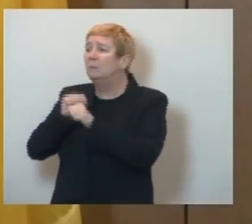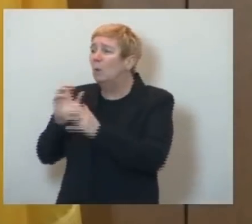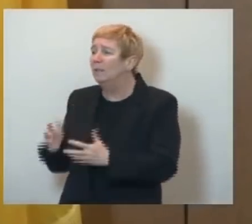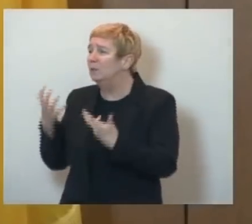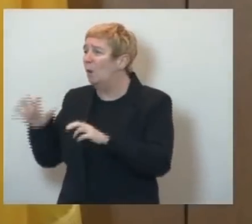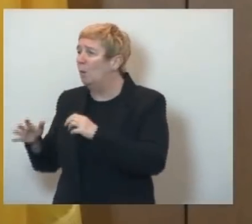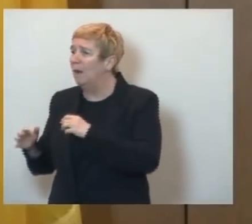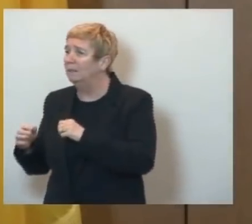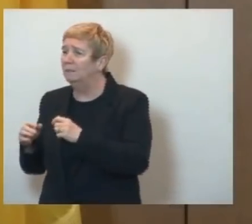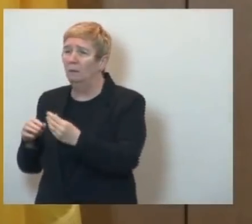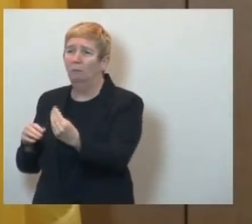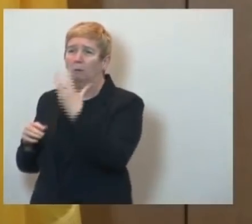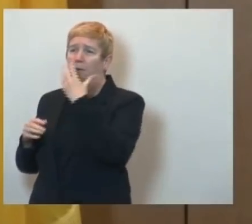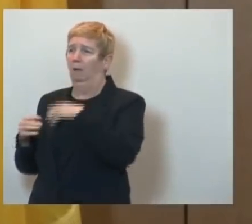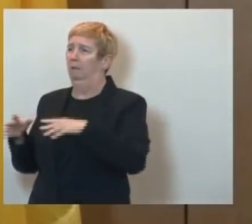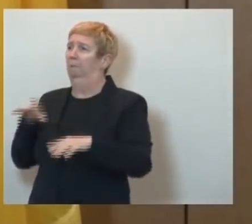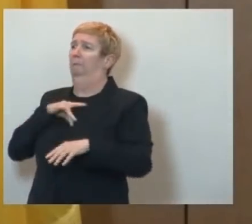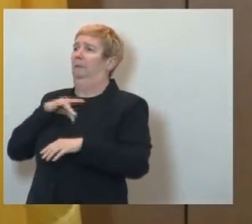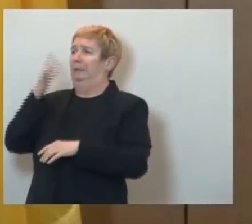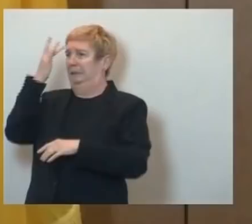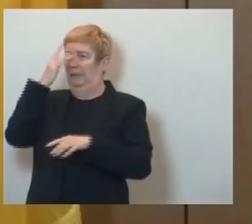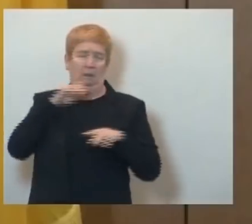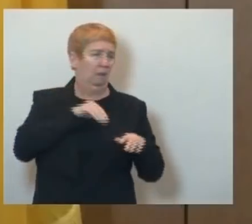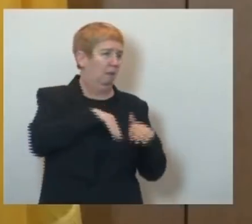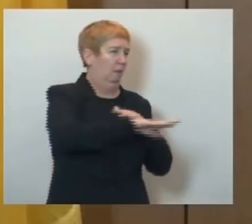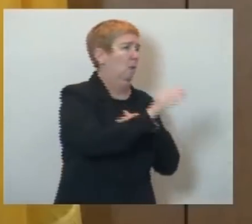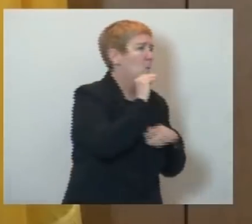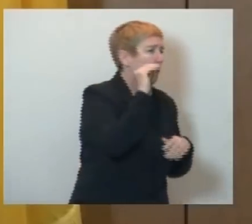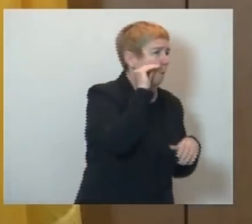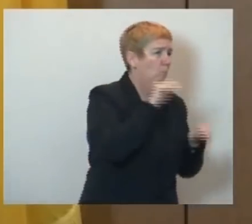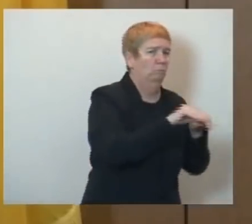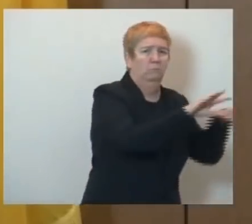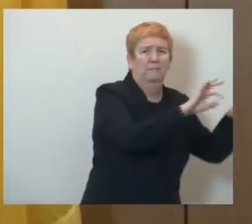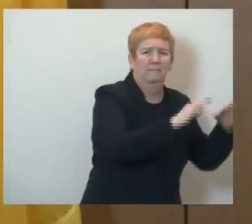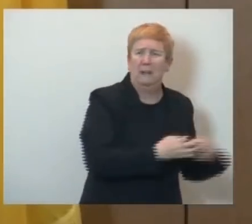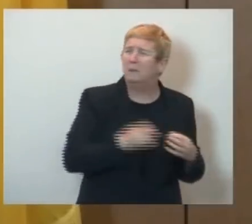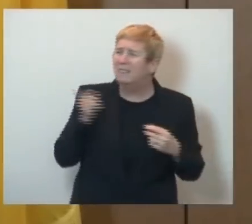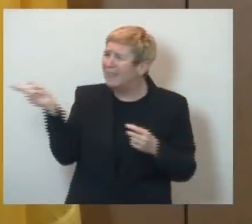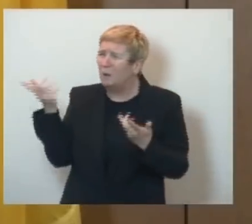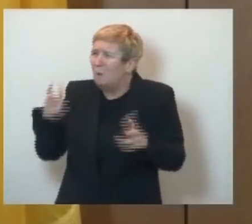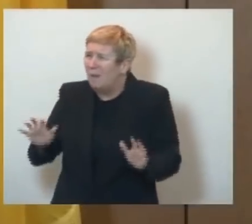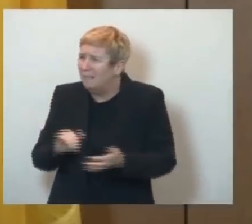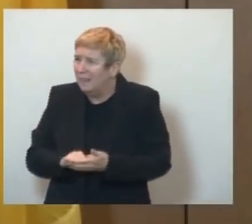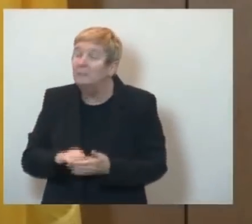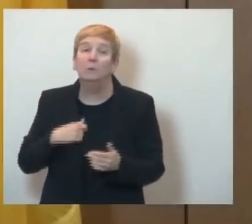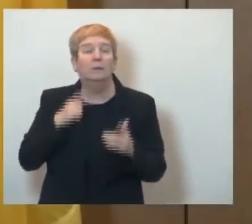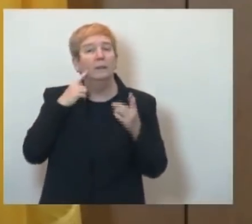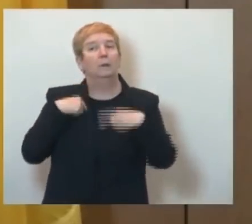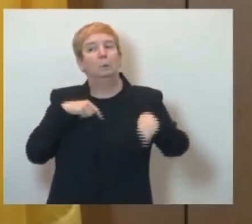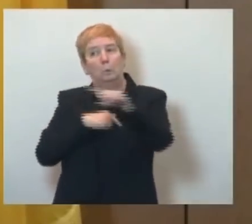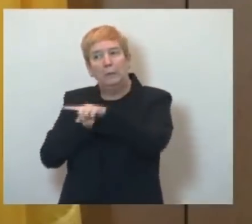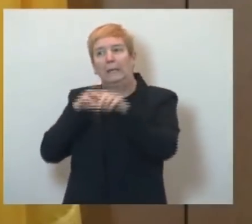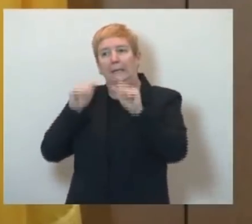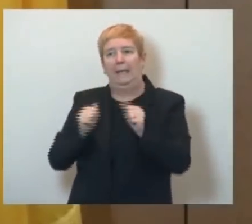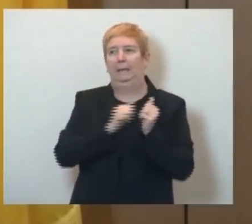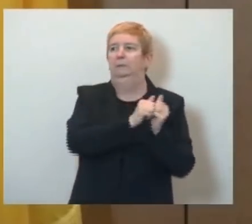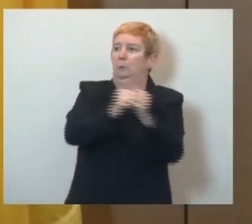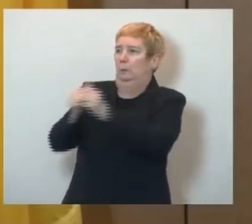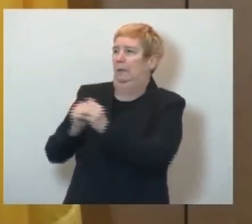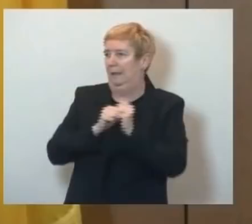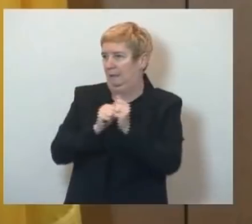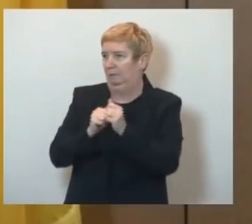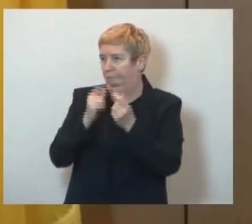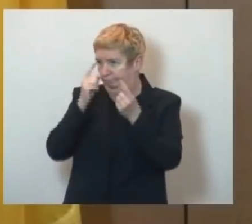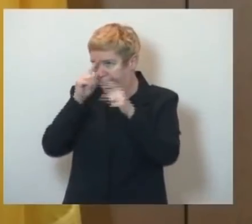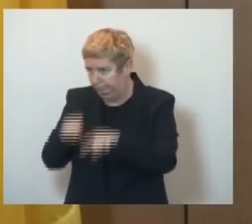home. They don't want to be exposed unnecessarily. So I really think that we can do that together, and that's the most effective way to